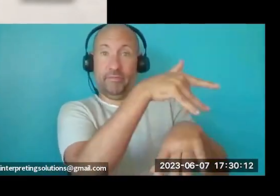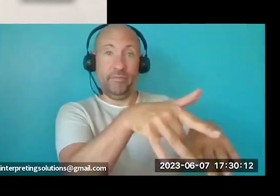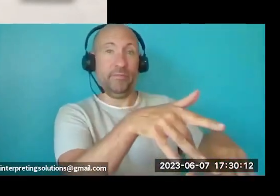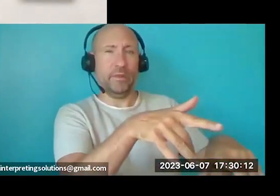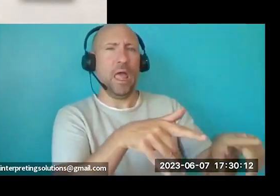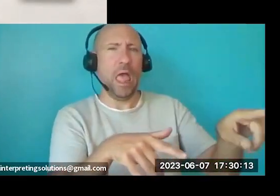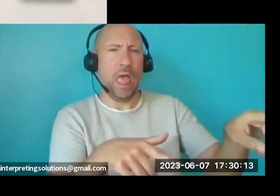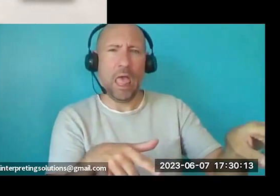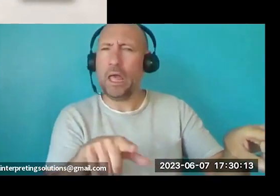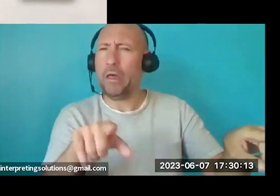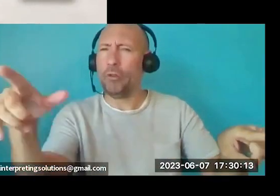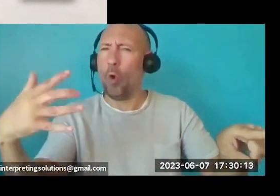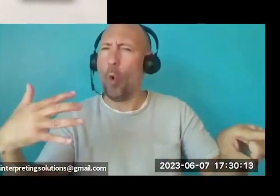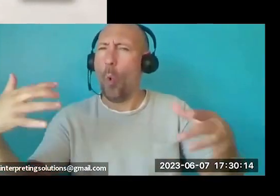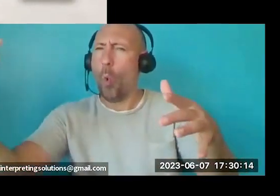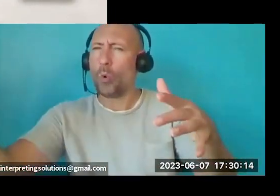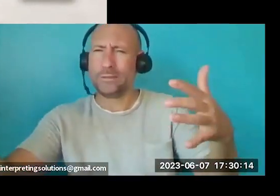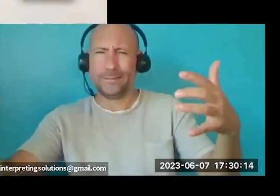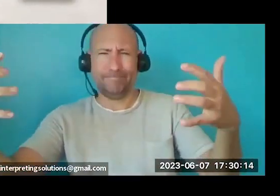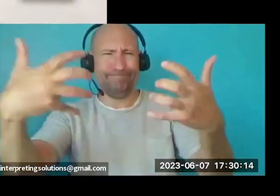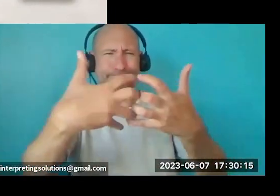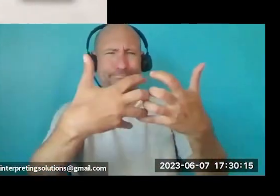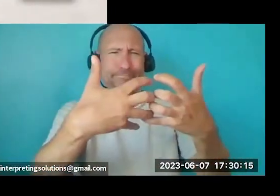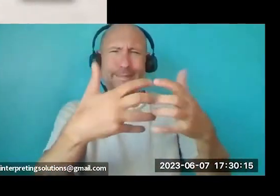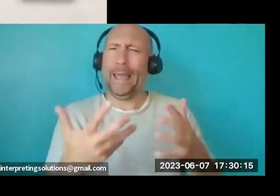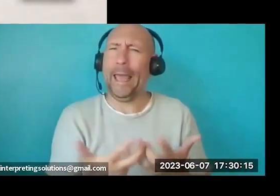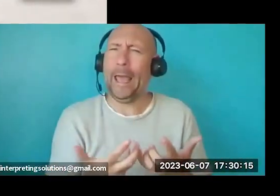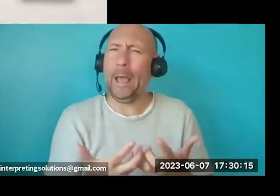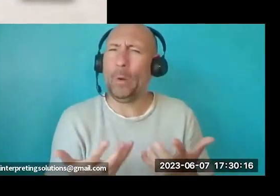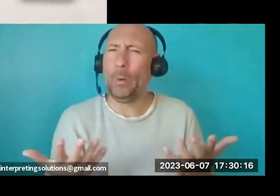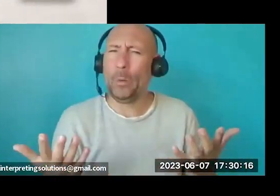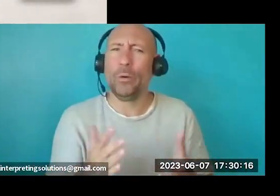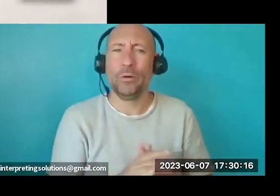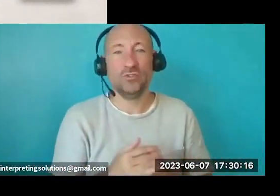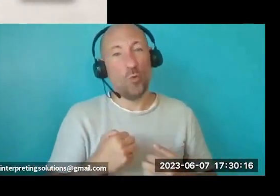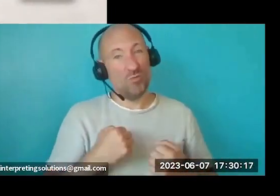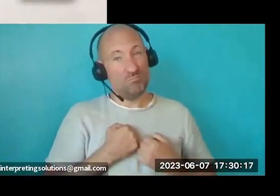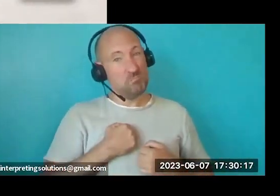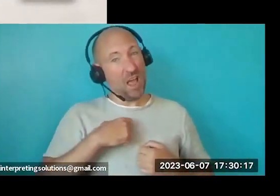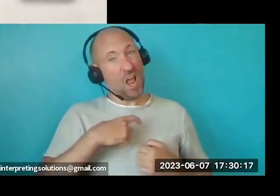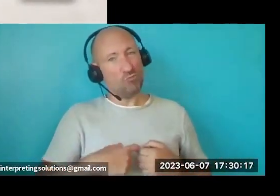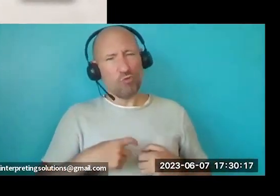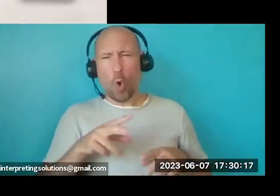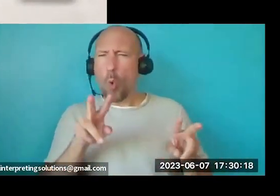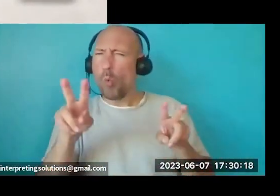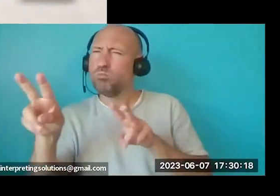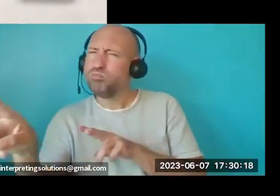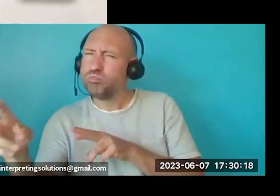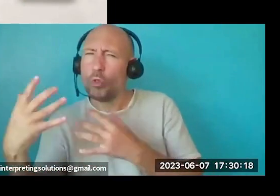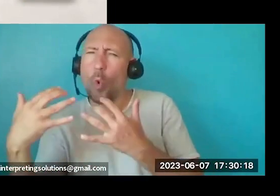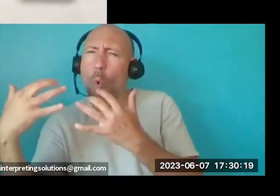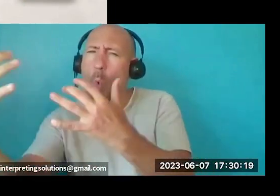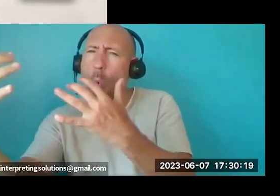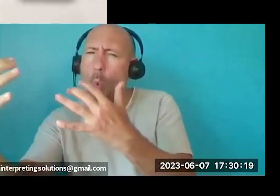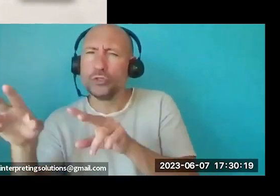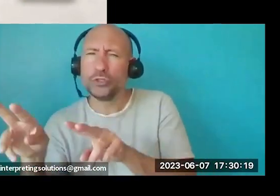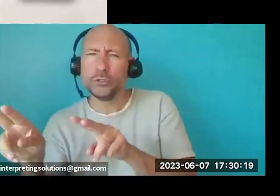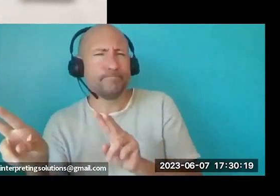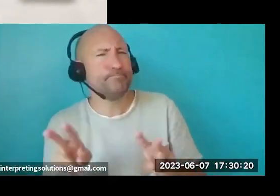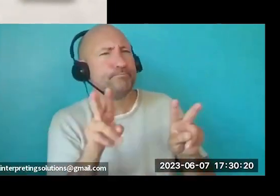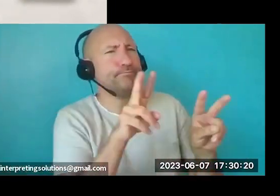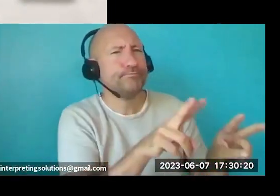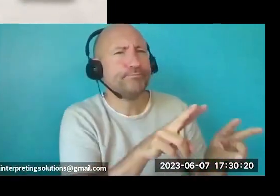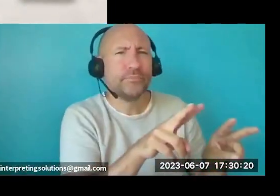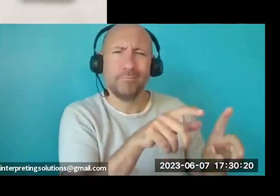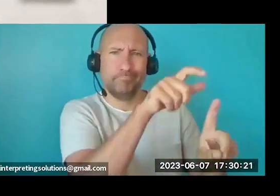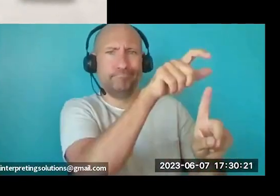receives and what they're understanding. And I think a lot of my role is finding this balance about what we want the creative access